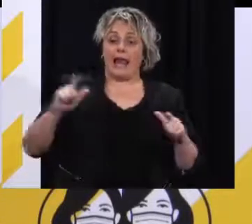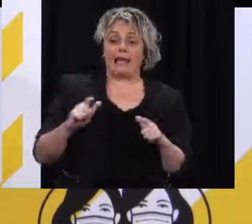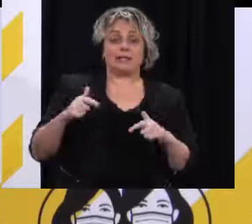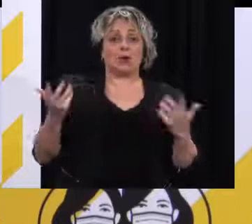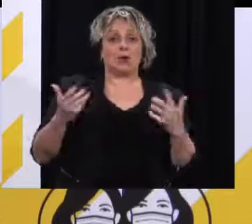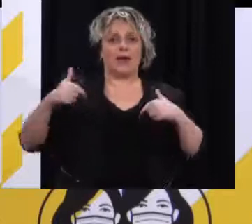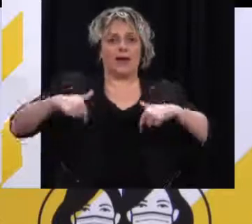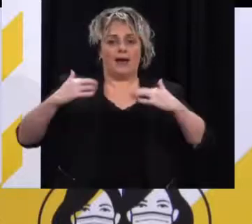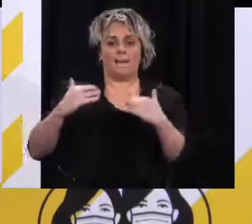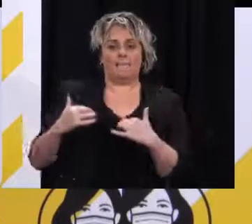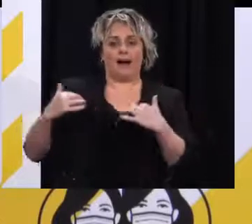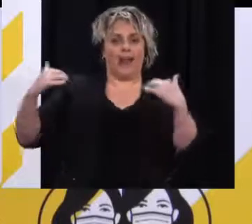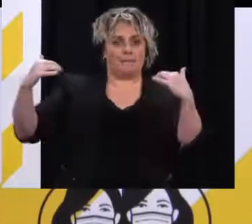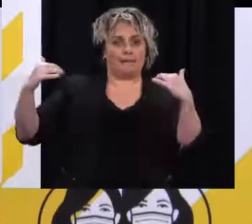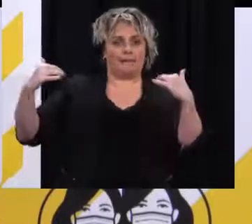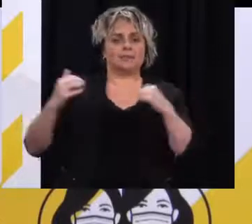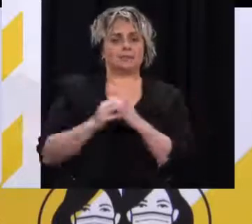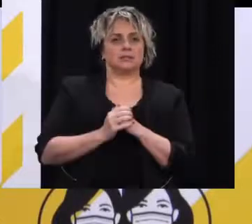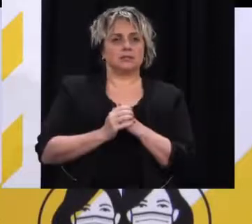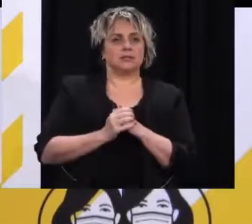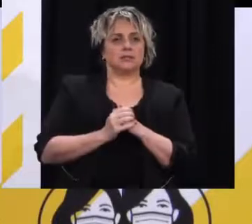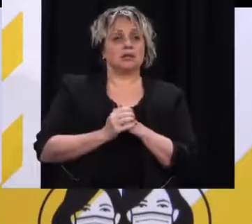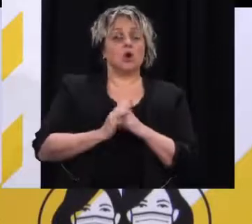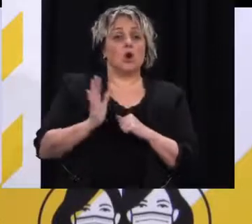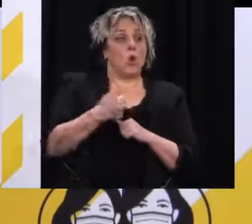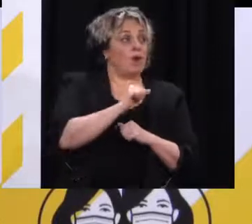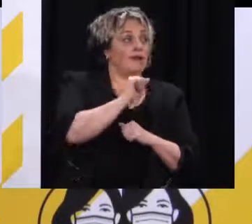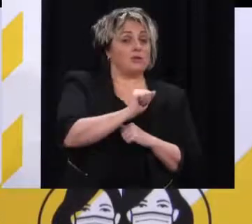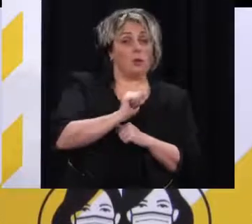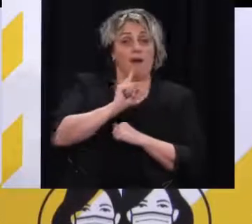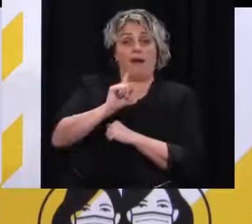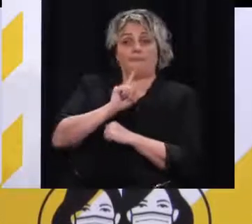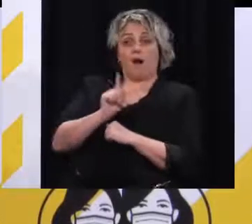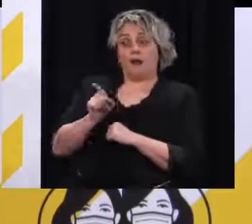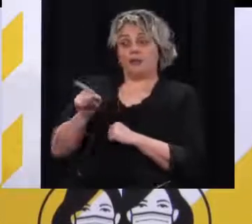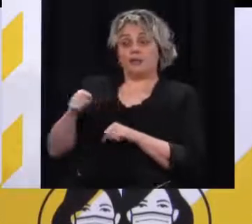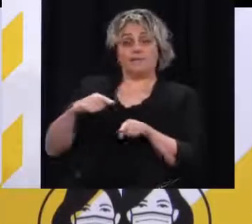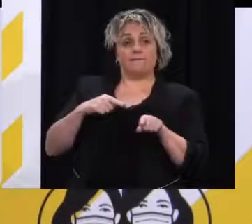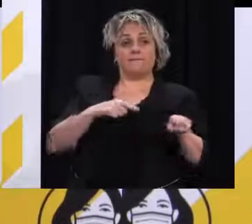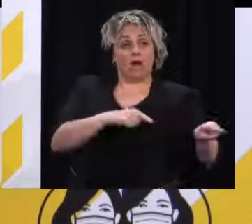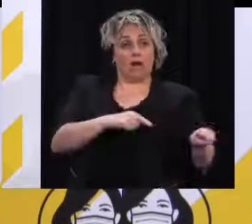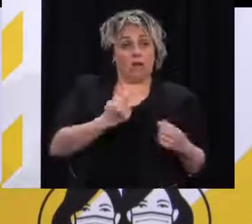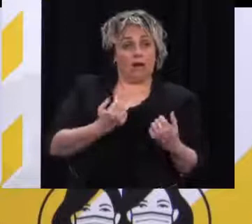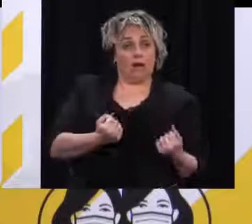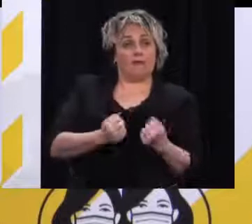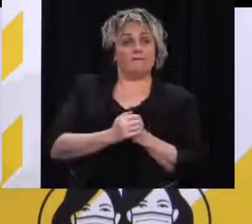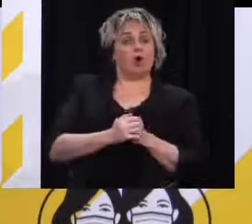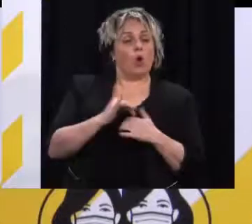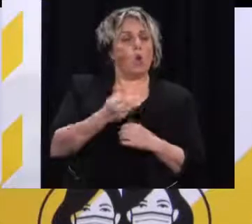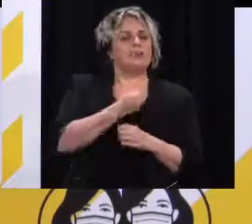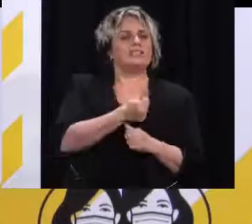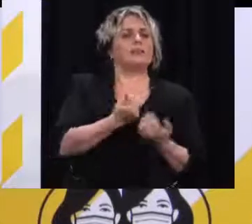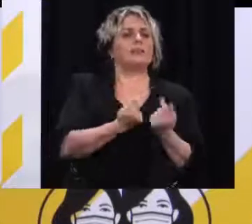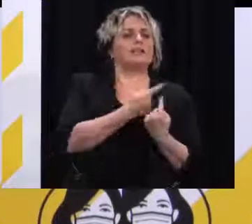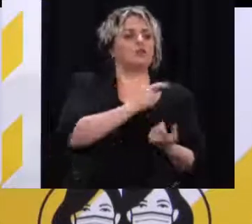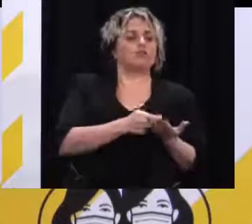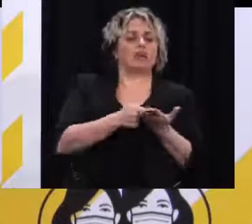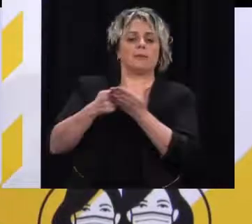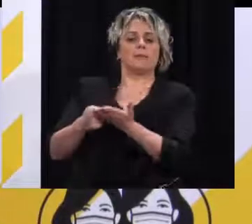at these escalated alert levels, has all of that been heeded in the preparations for today, or was there something that you recommended that is not going